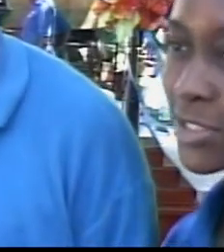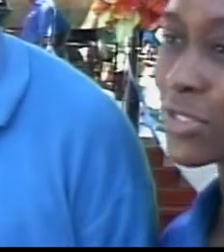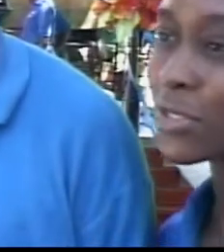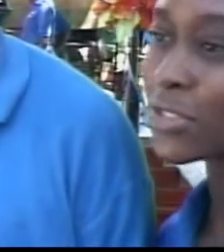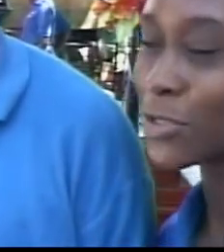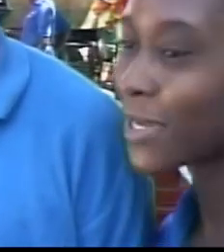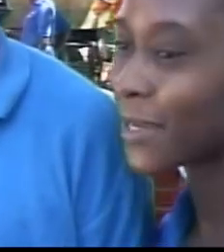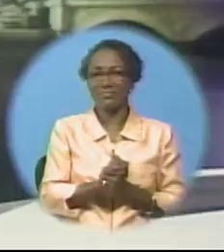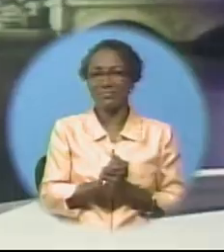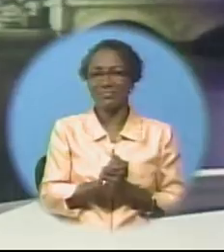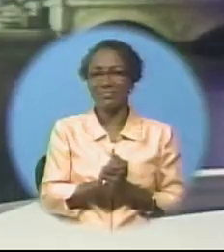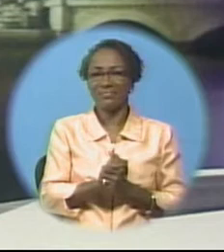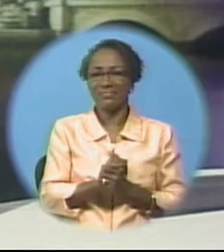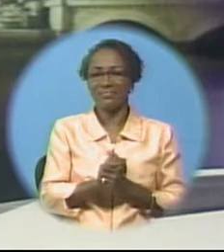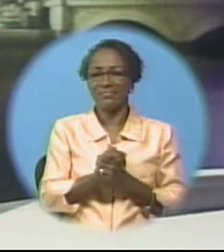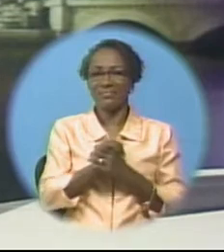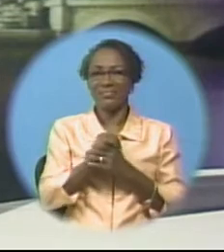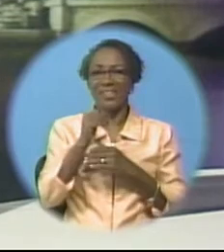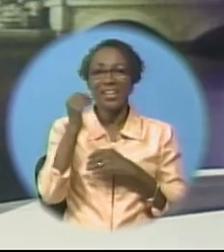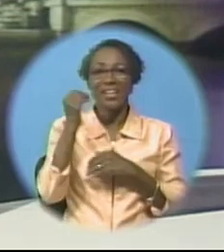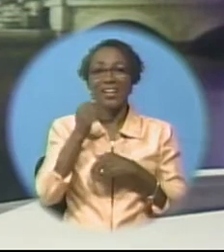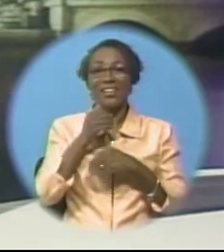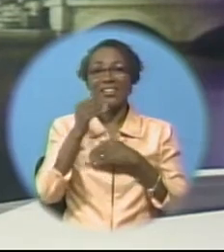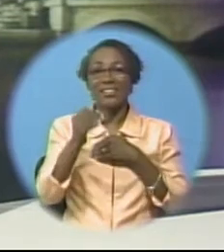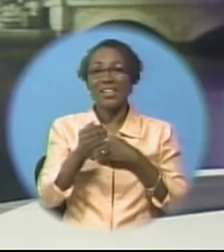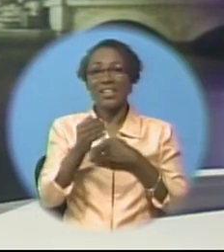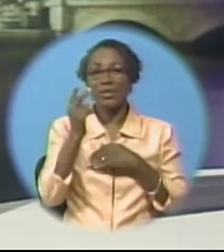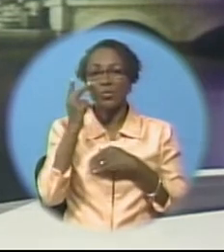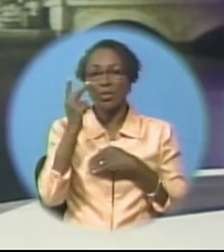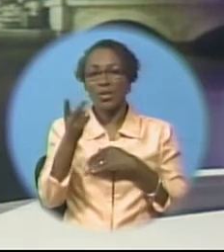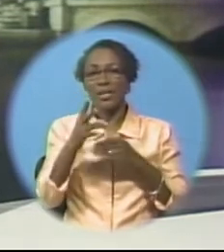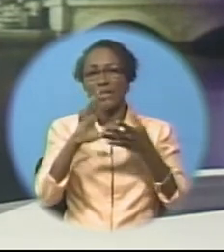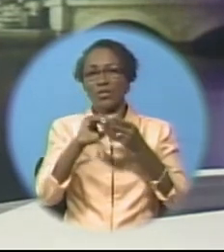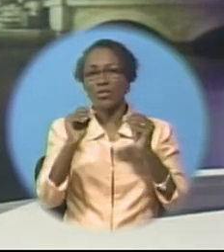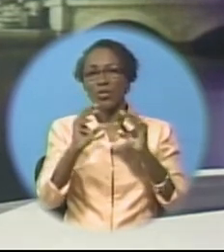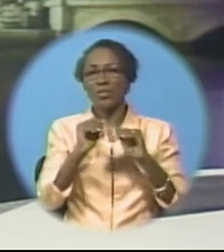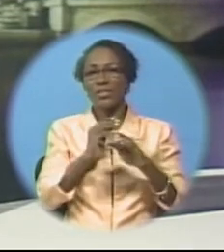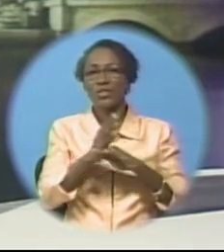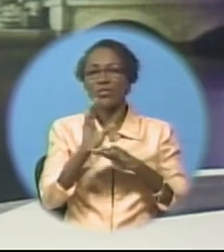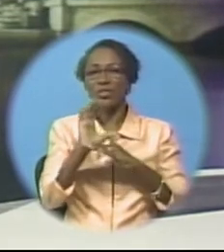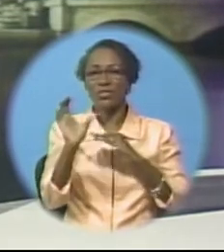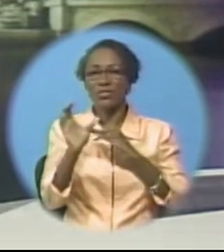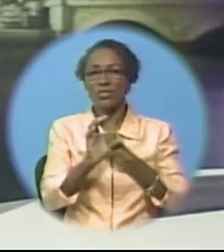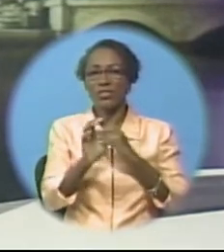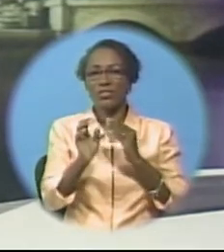the concert. Well, still to come, a look at some of the stories making headlines across our